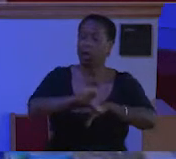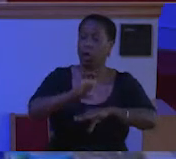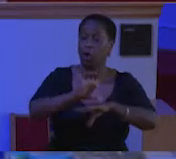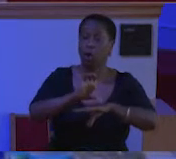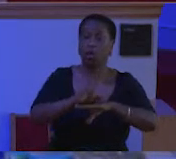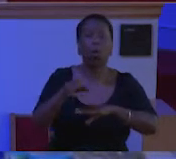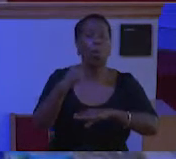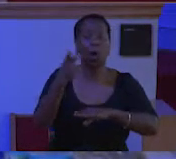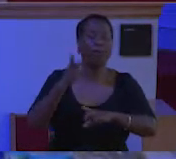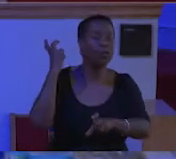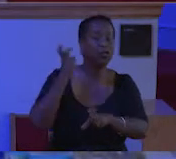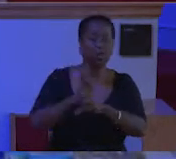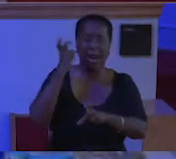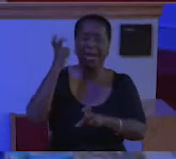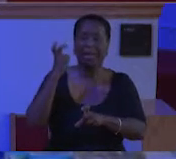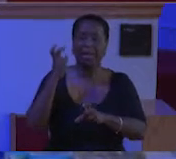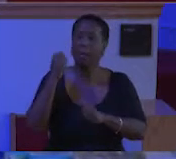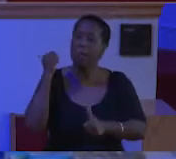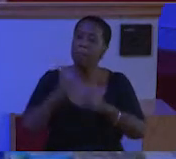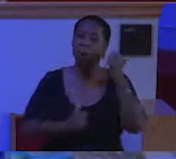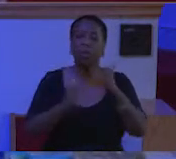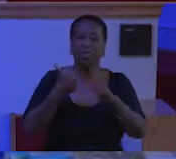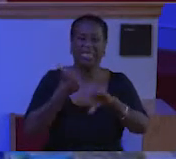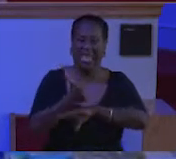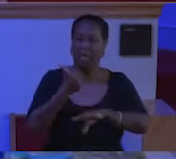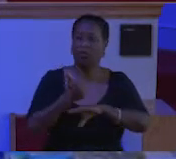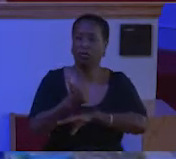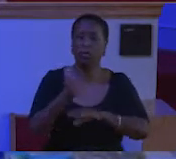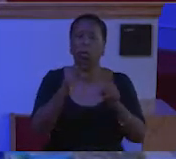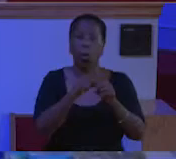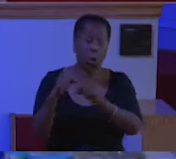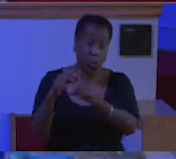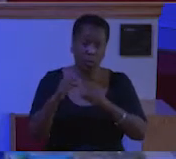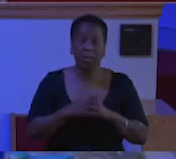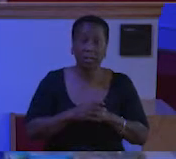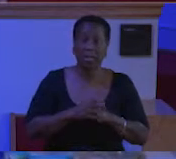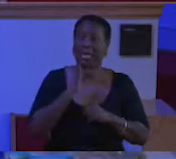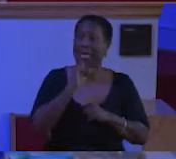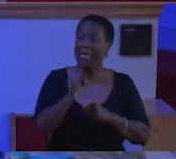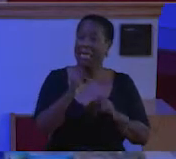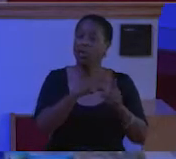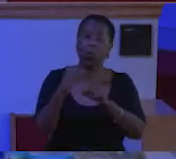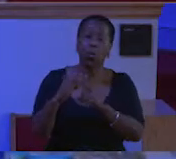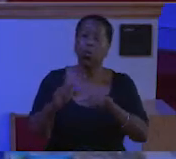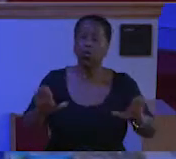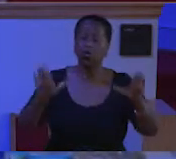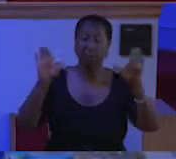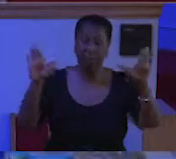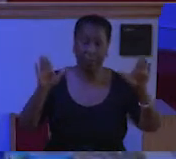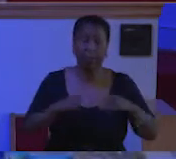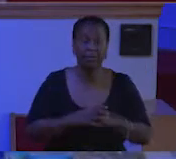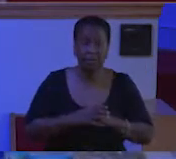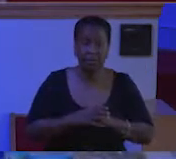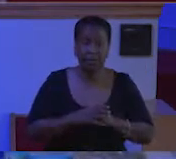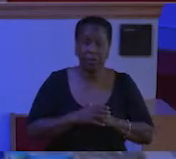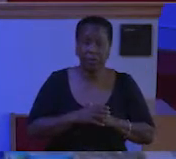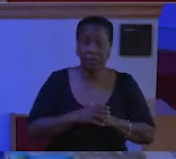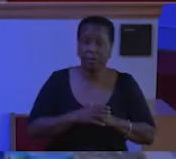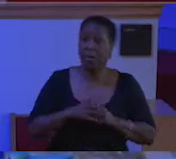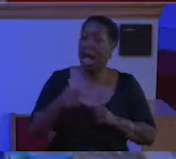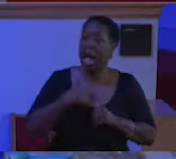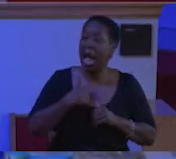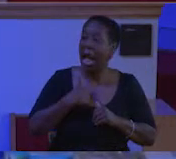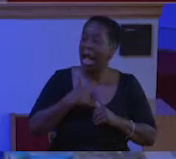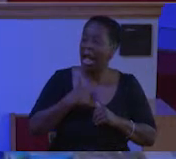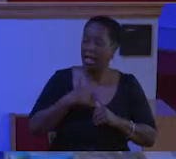of the greatest and most dangerous words is the word great. I